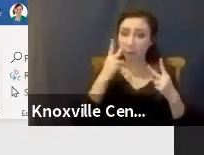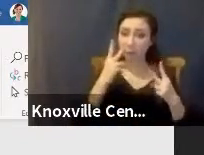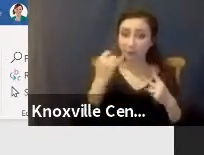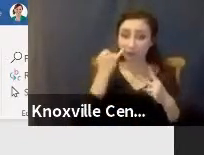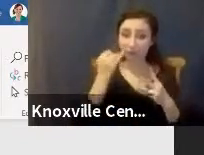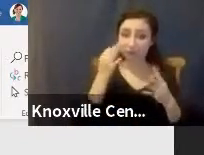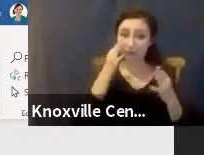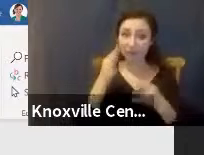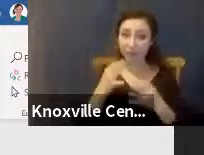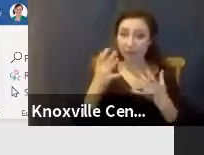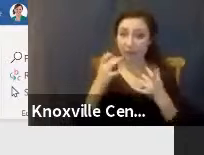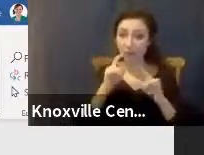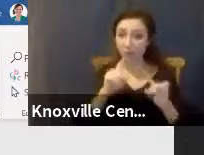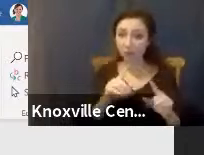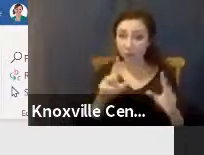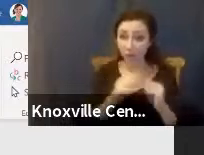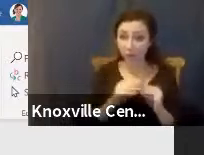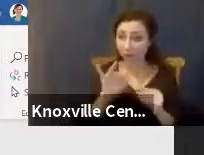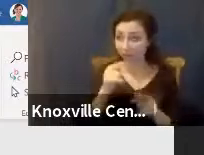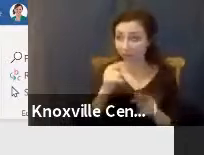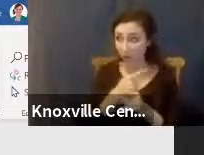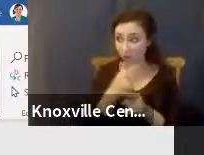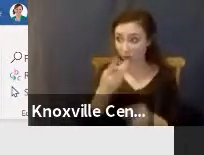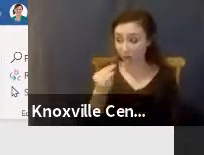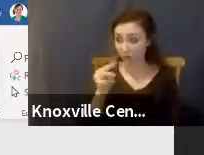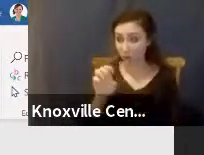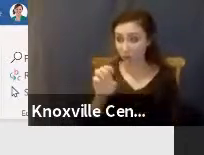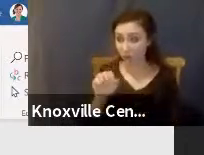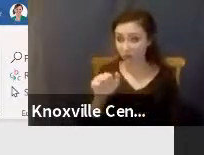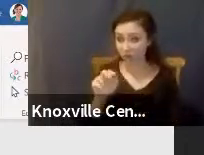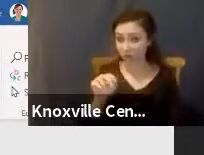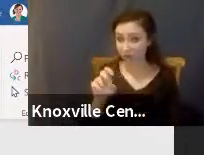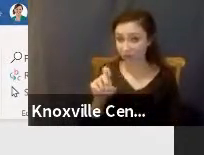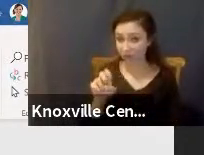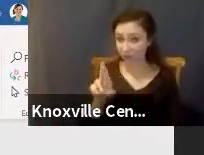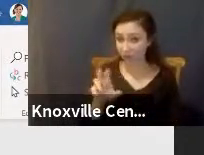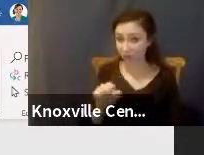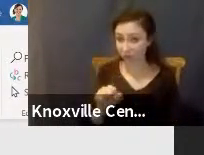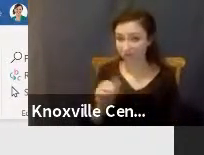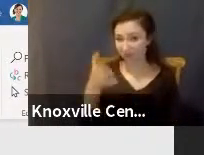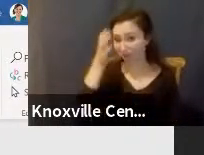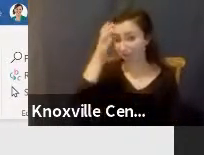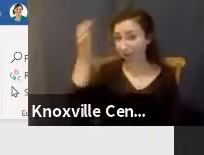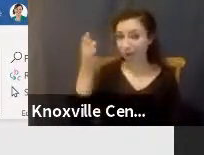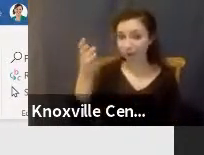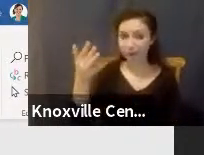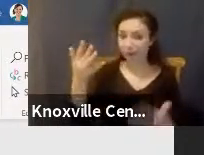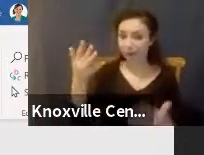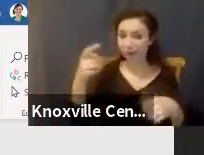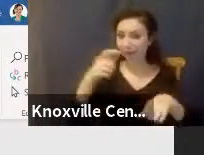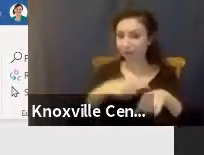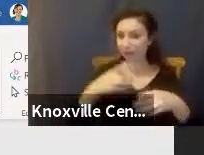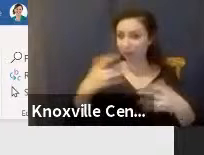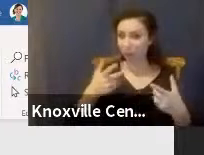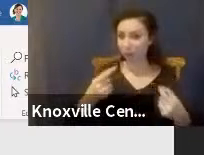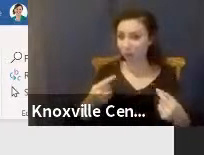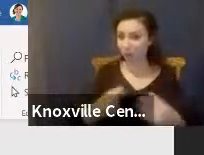want to come to the meeting. Is that correct, Mr. Sanders? Kind of the concept of timing.